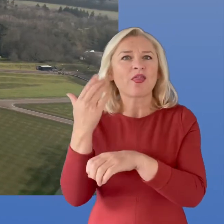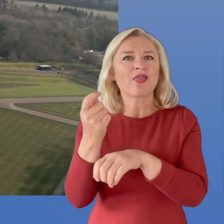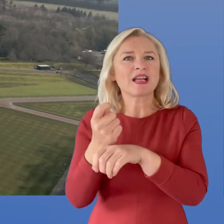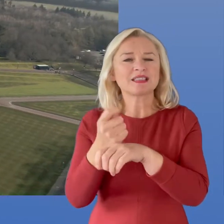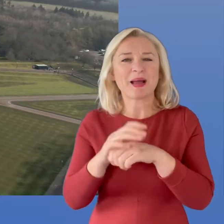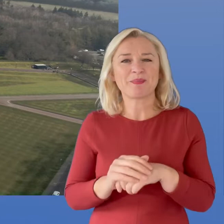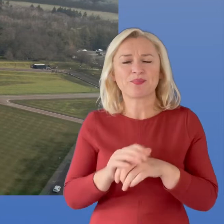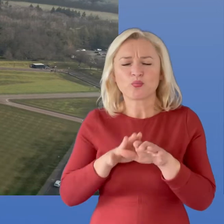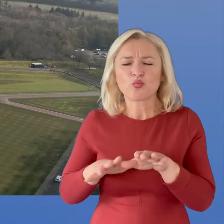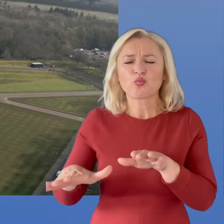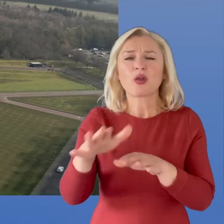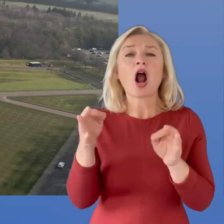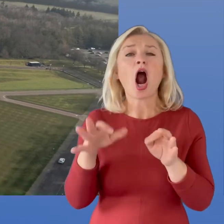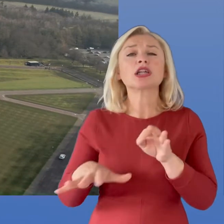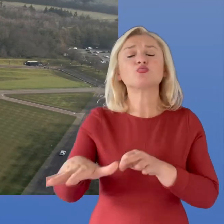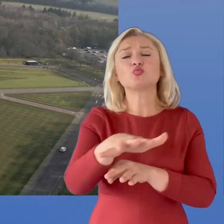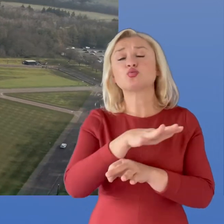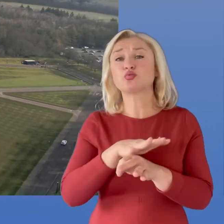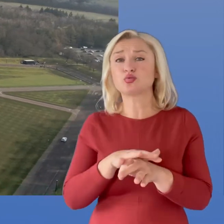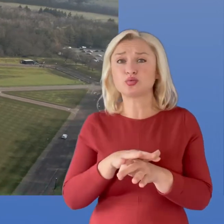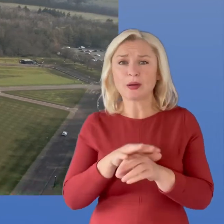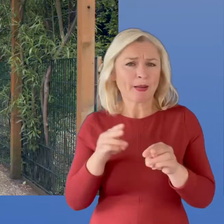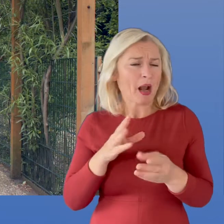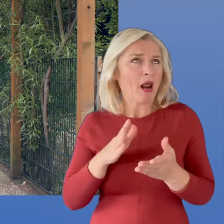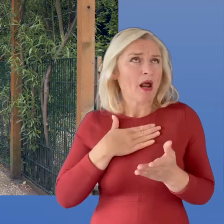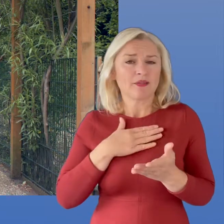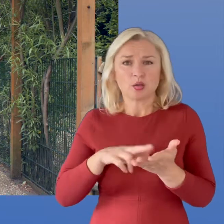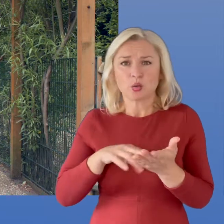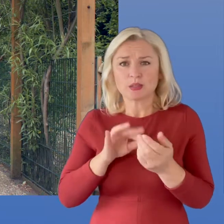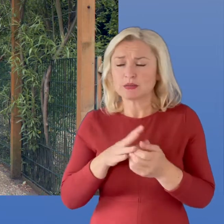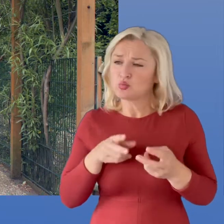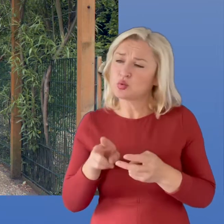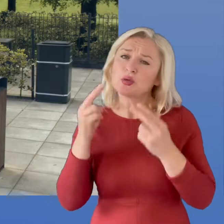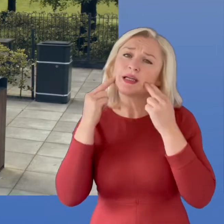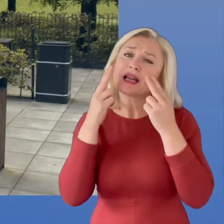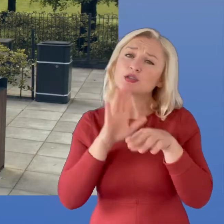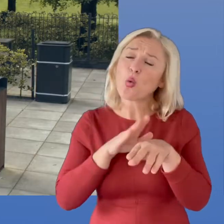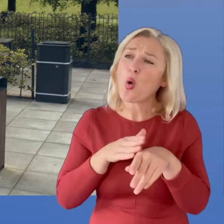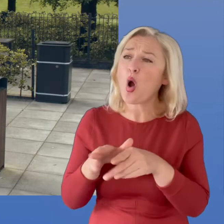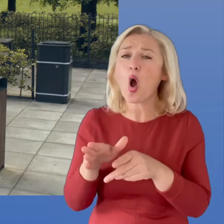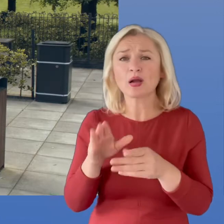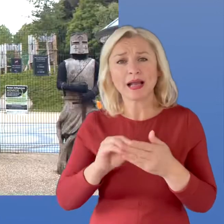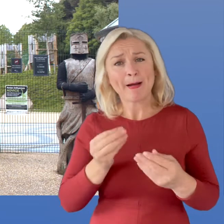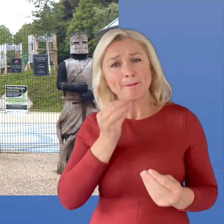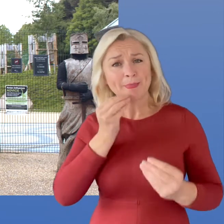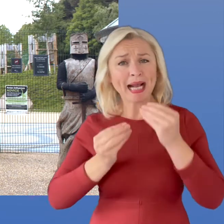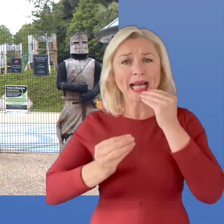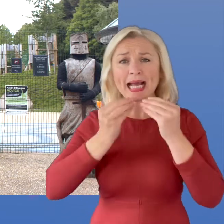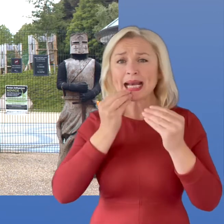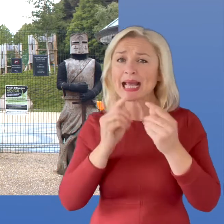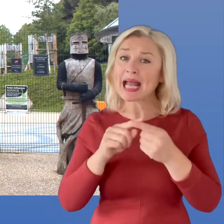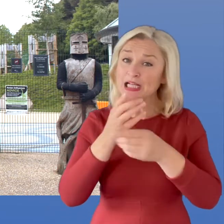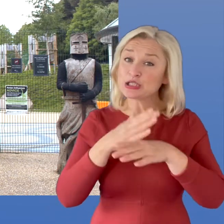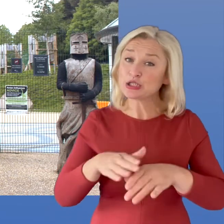Parliament Buildings is situated, is a popular public park, with winding nature walks, picnic areas, and a